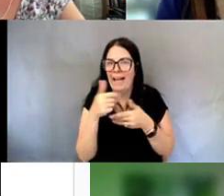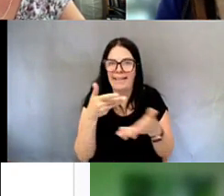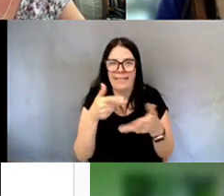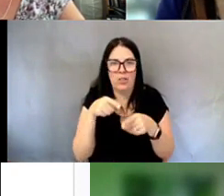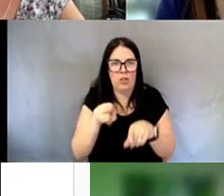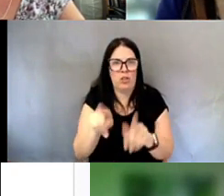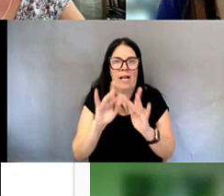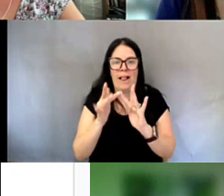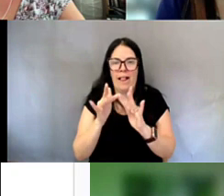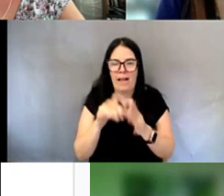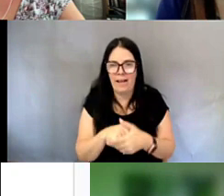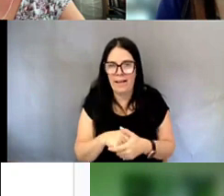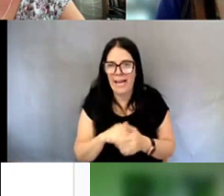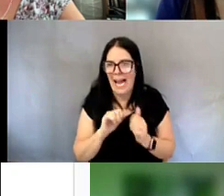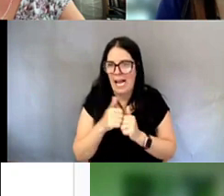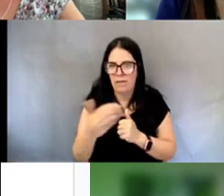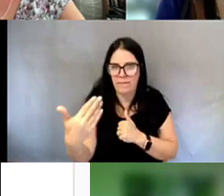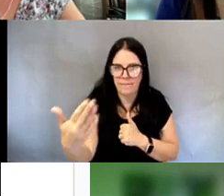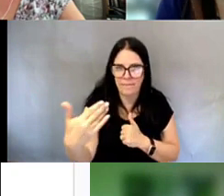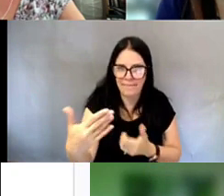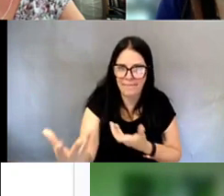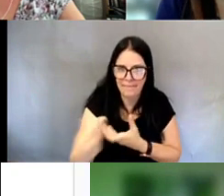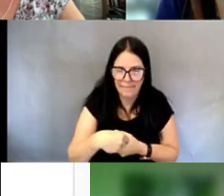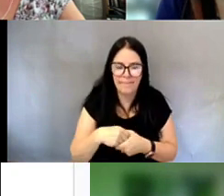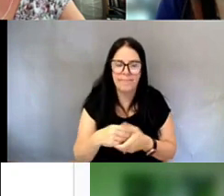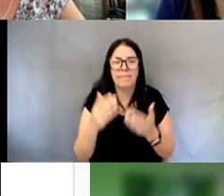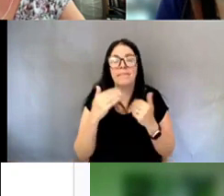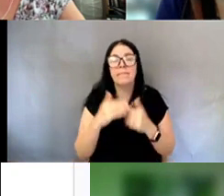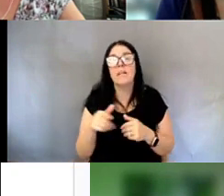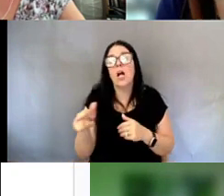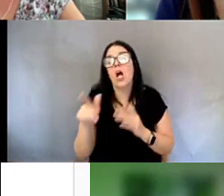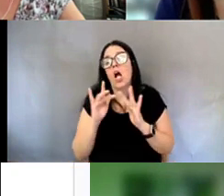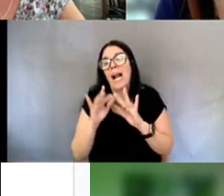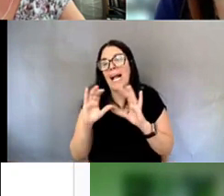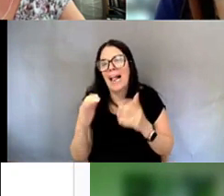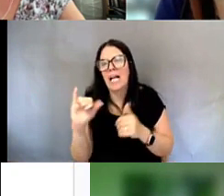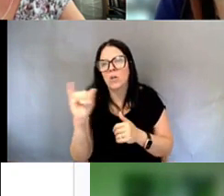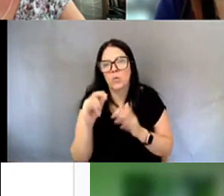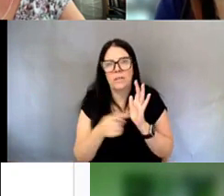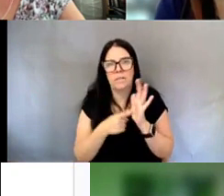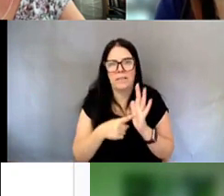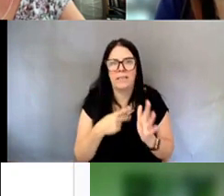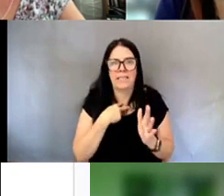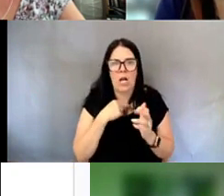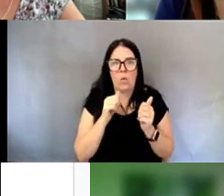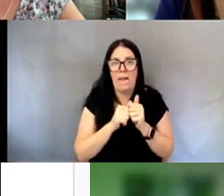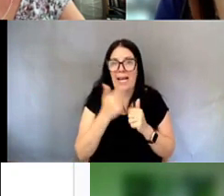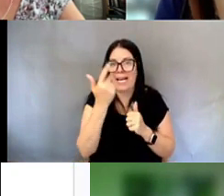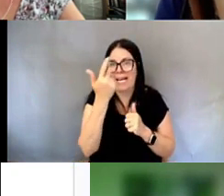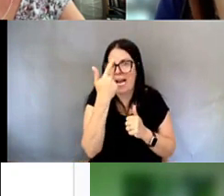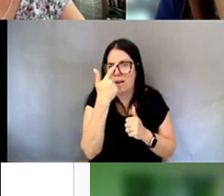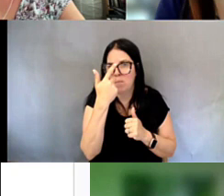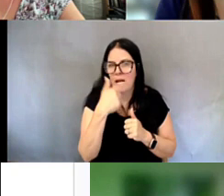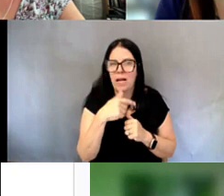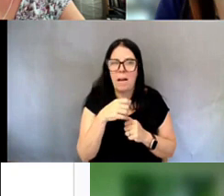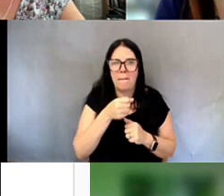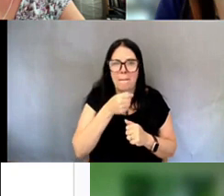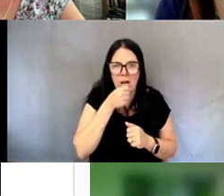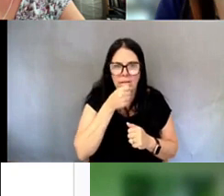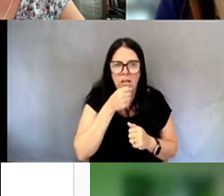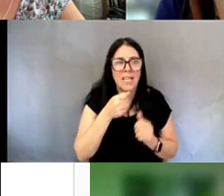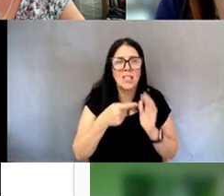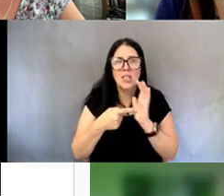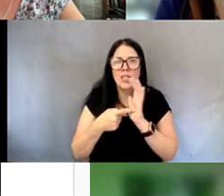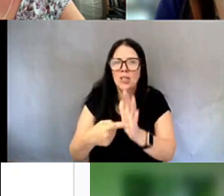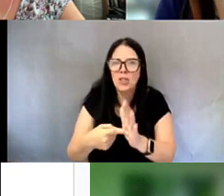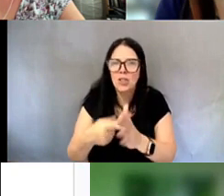in online classes, you have the limitations of the camera and the microphone. So in terms of kind of sharing things and showing things, it's